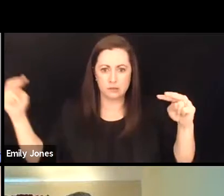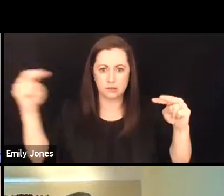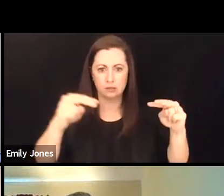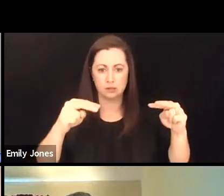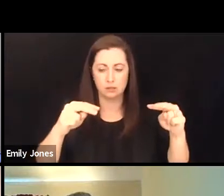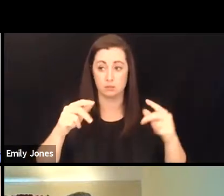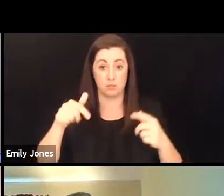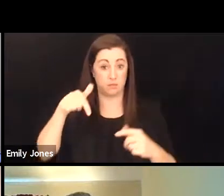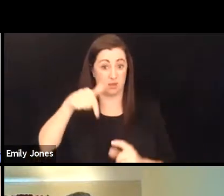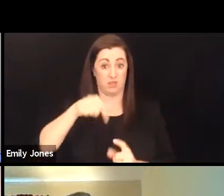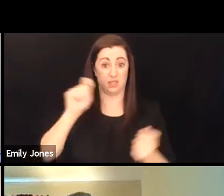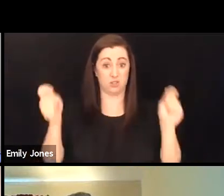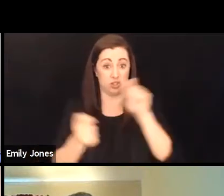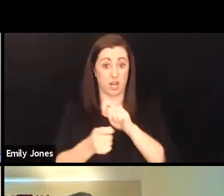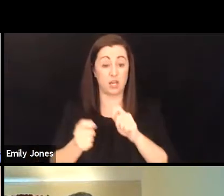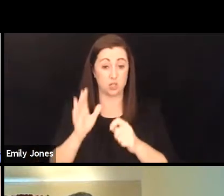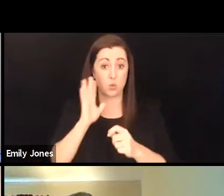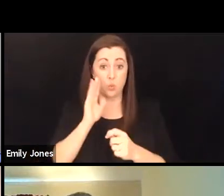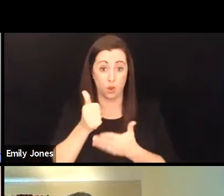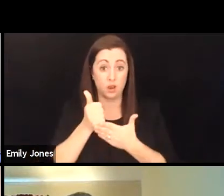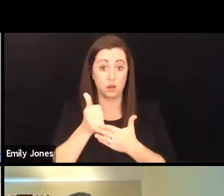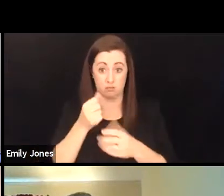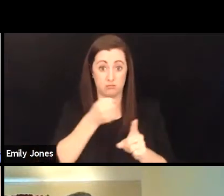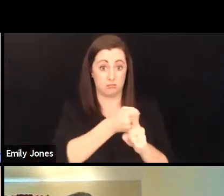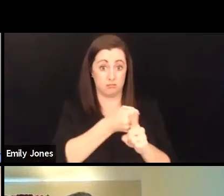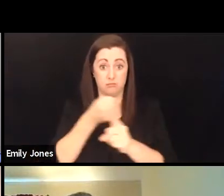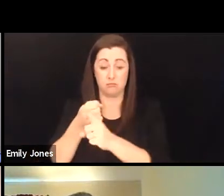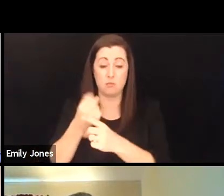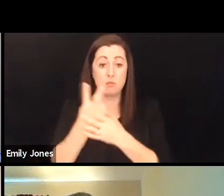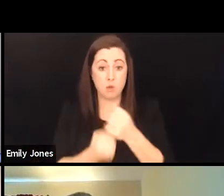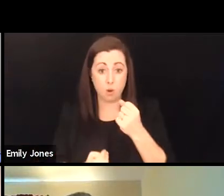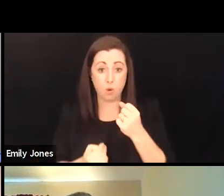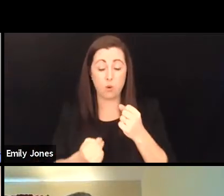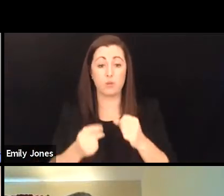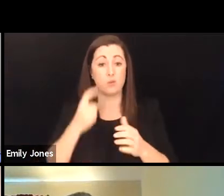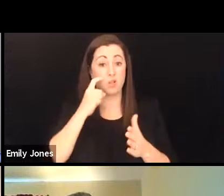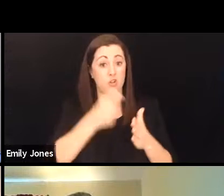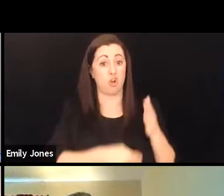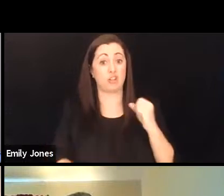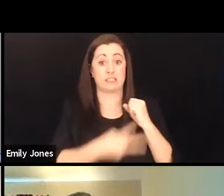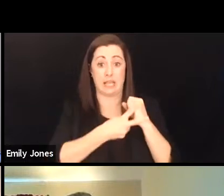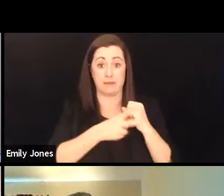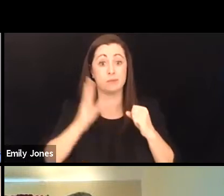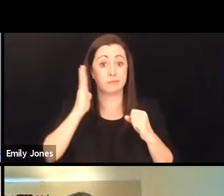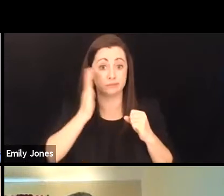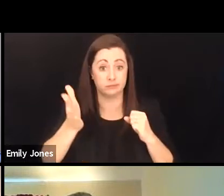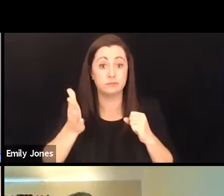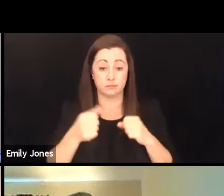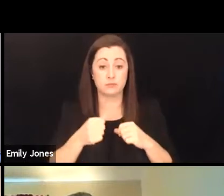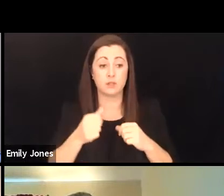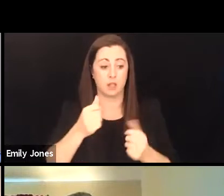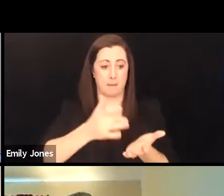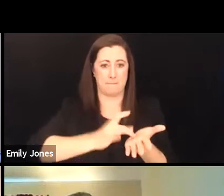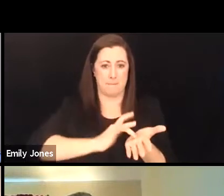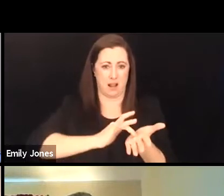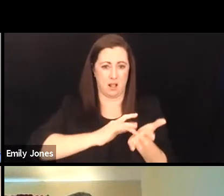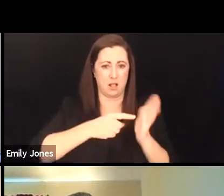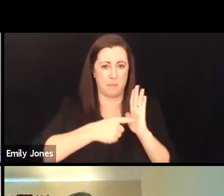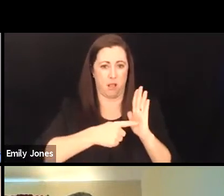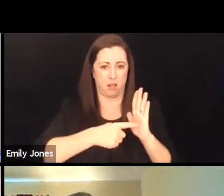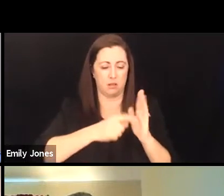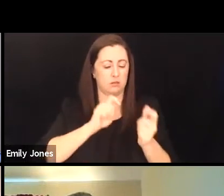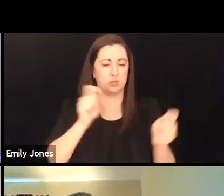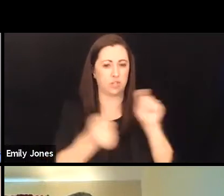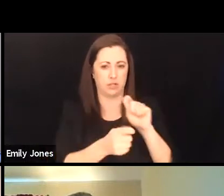would actually be a significant cost savings if we were to flip the Medicaid model on its head and not have this